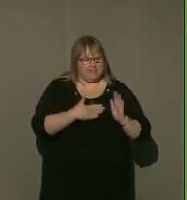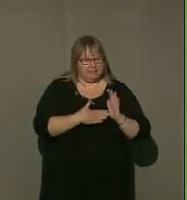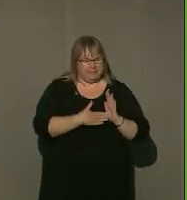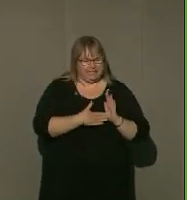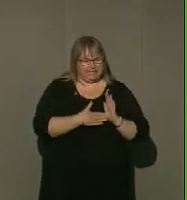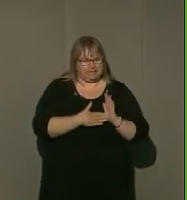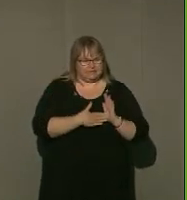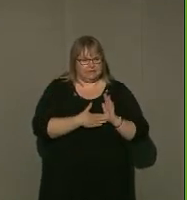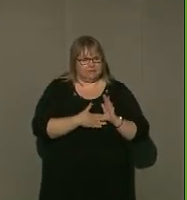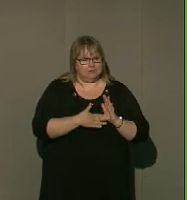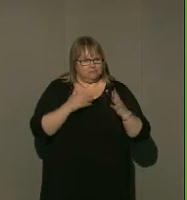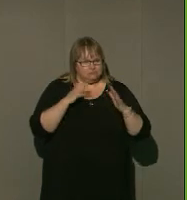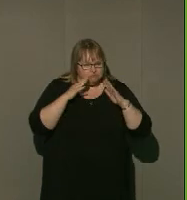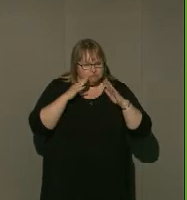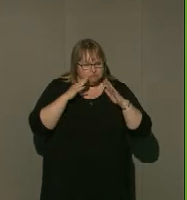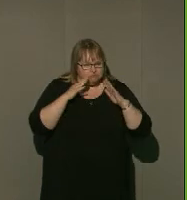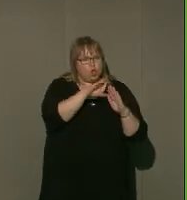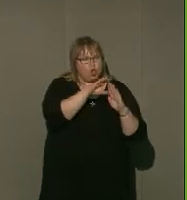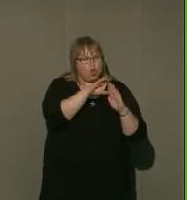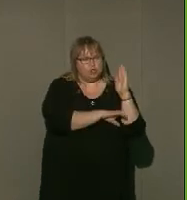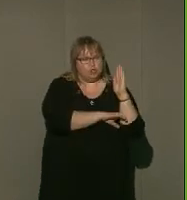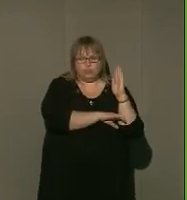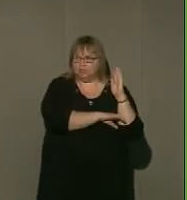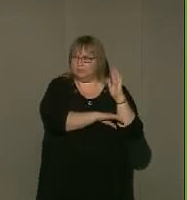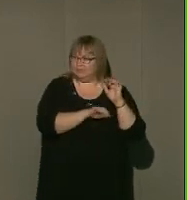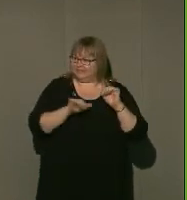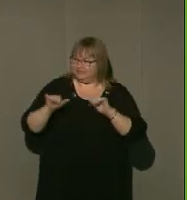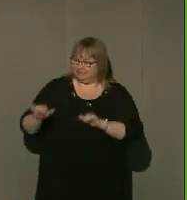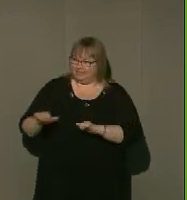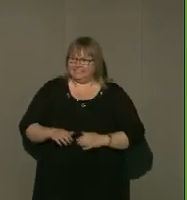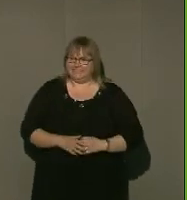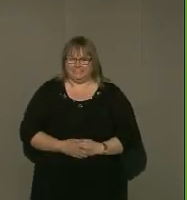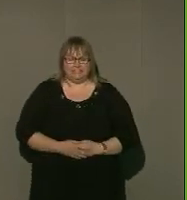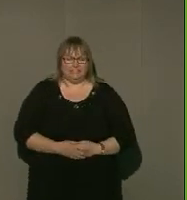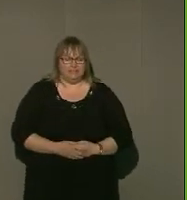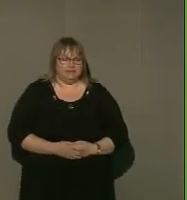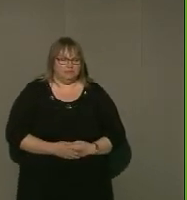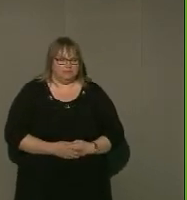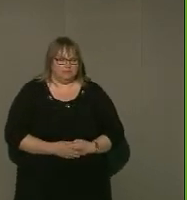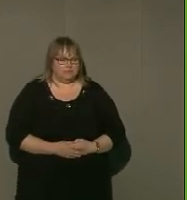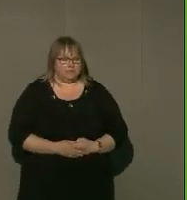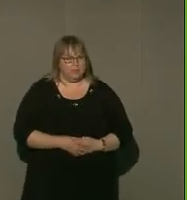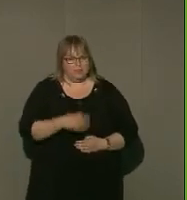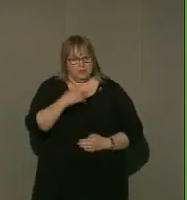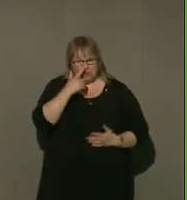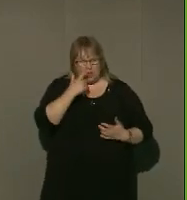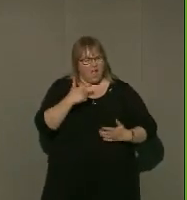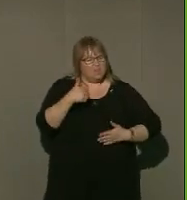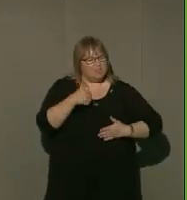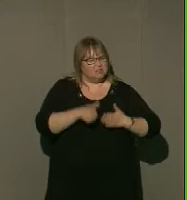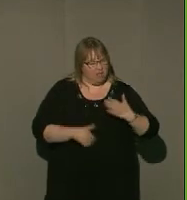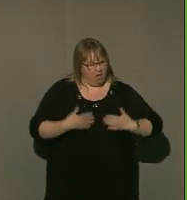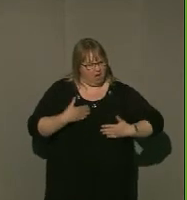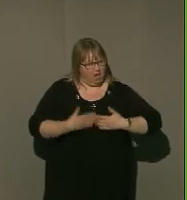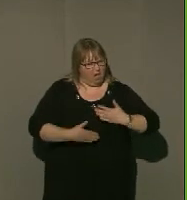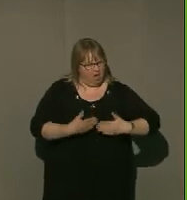the Constitution. Oh, no, perhaps not. But we can get started.